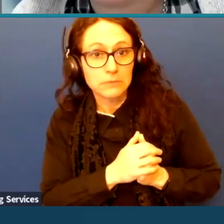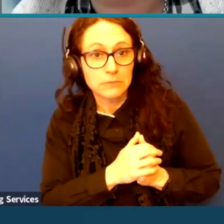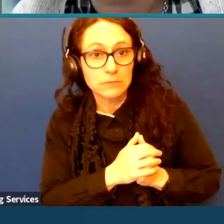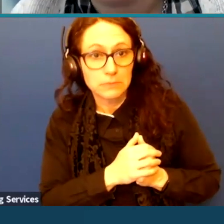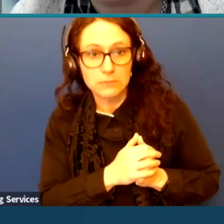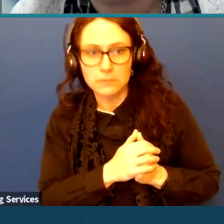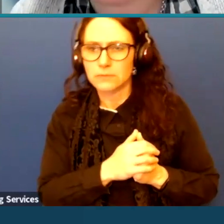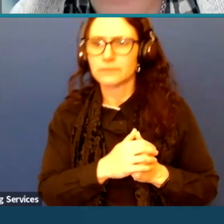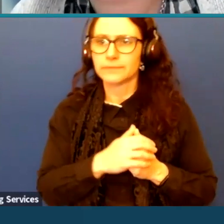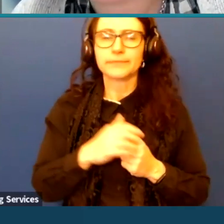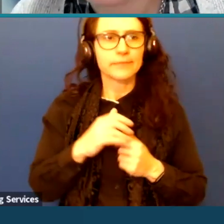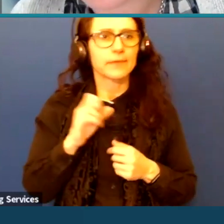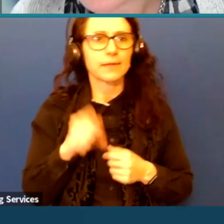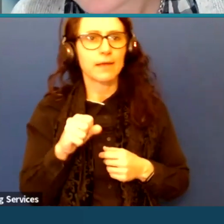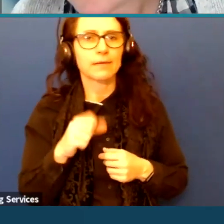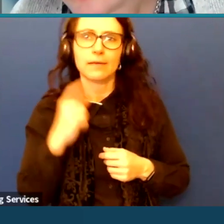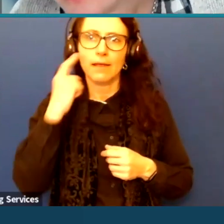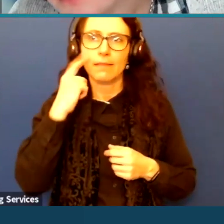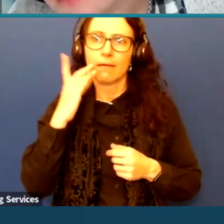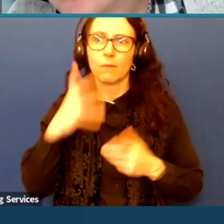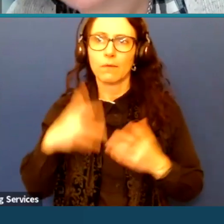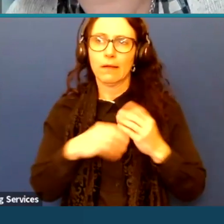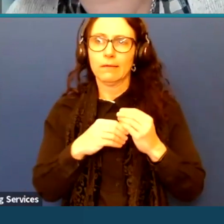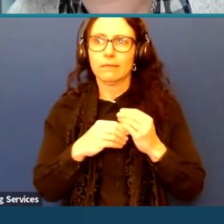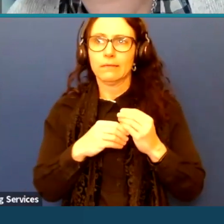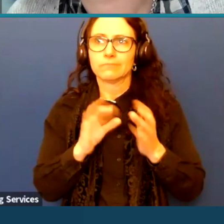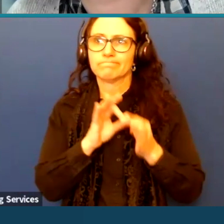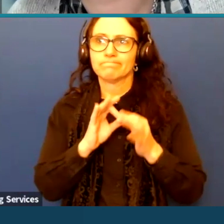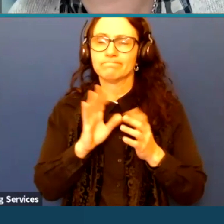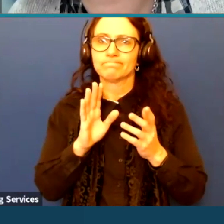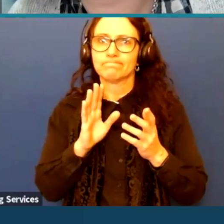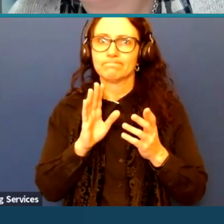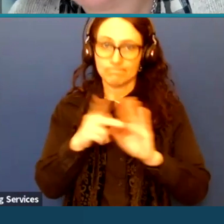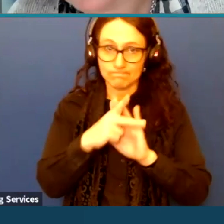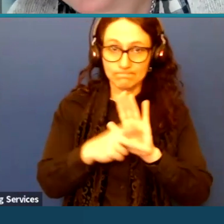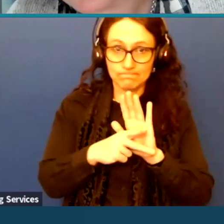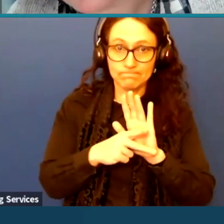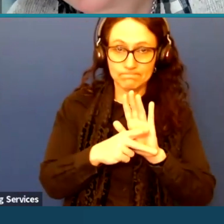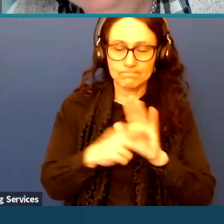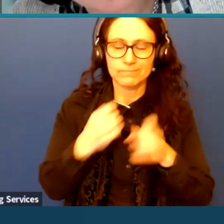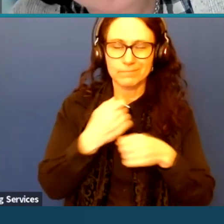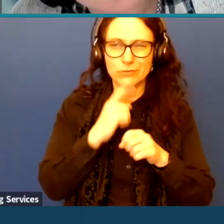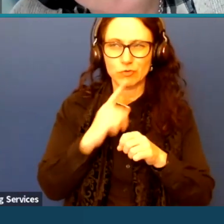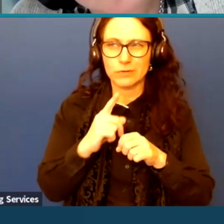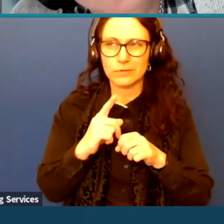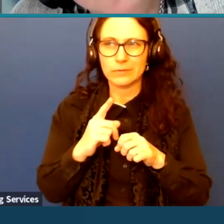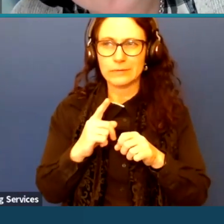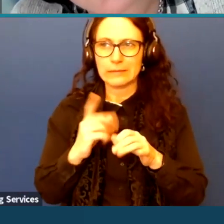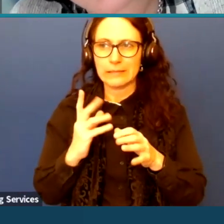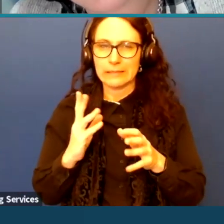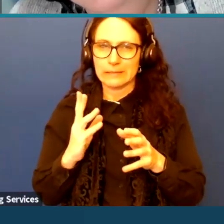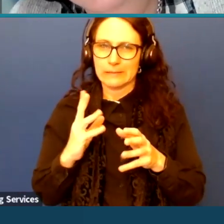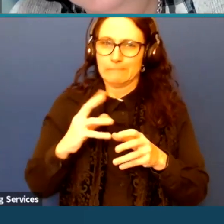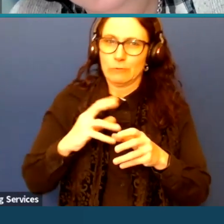off what Pam is saying. In terms of your policy, just make sure that it's as incorporated as possible. So you